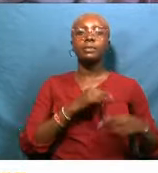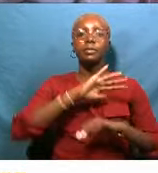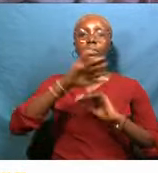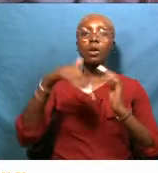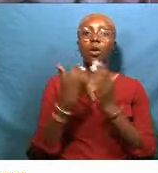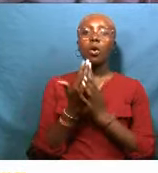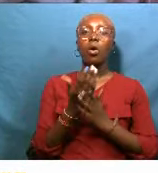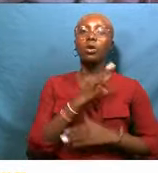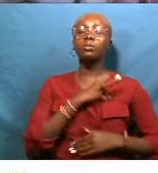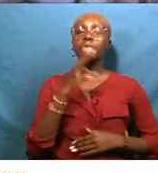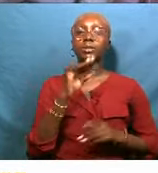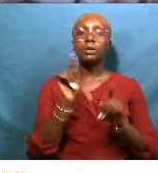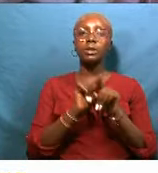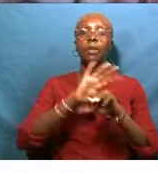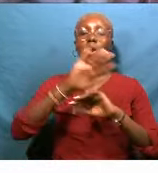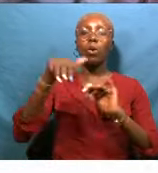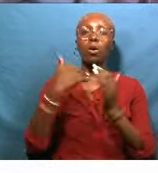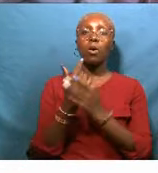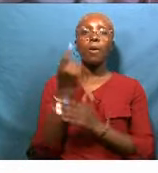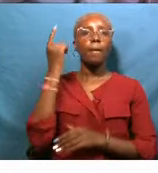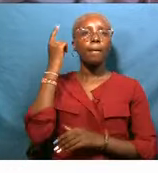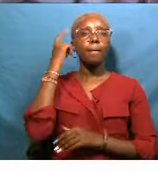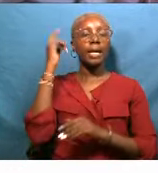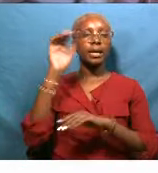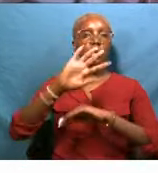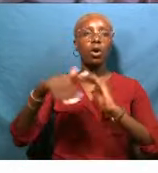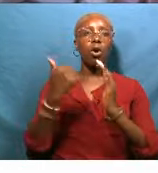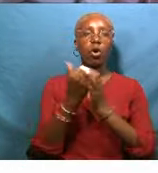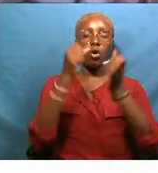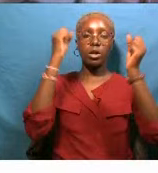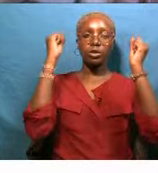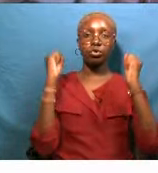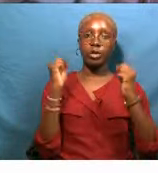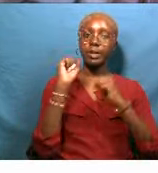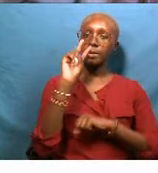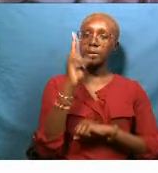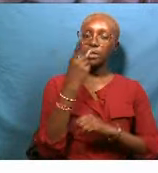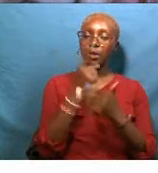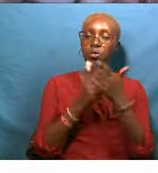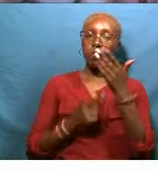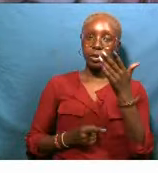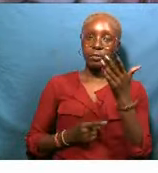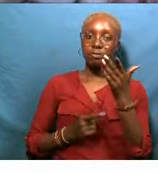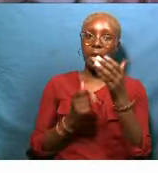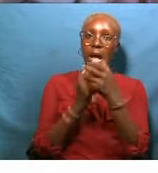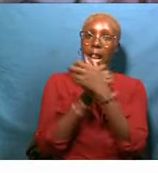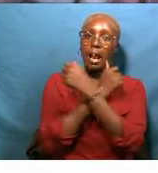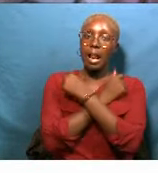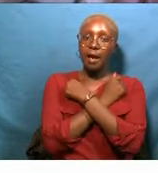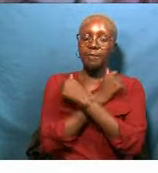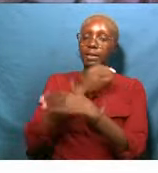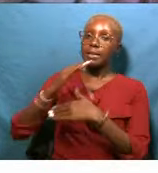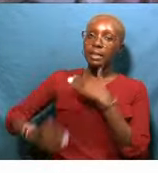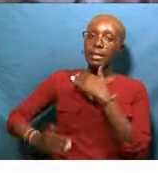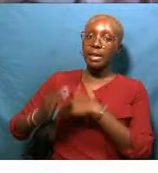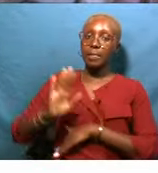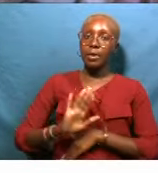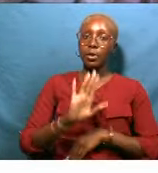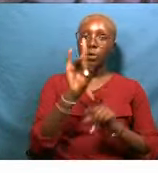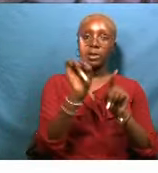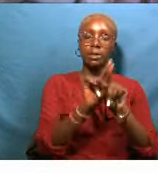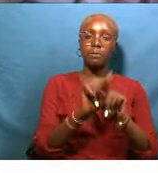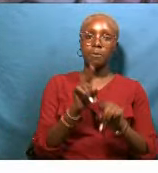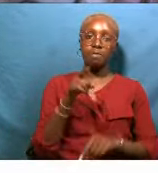your mind, and with all your strength. The second is this: Love your neighbor as